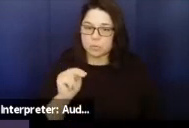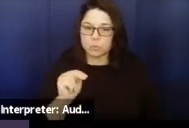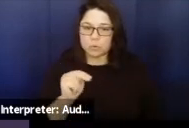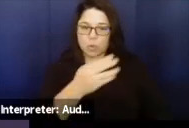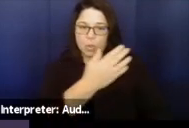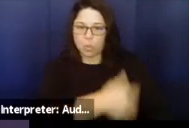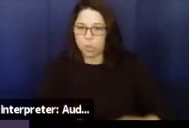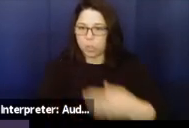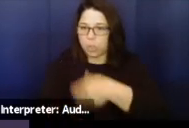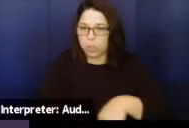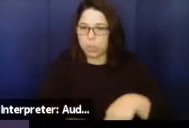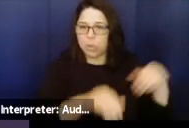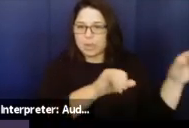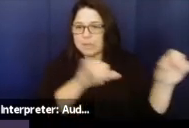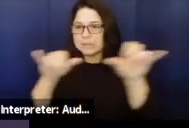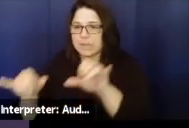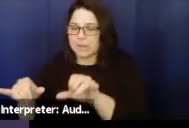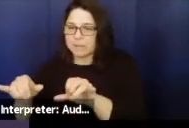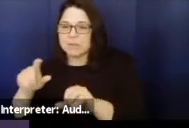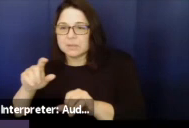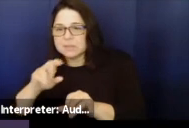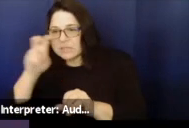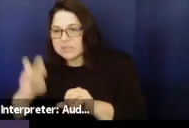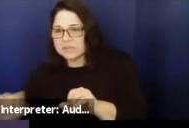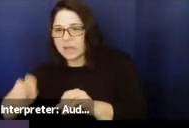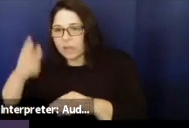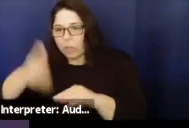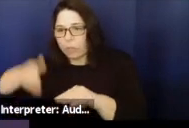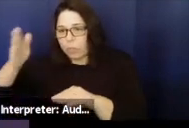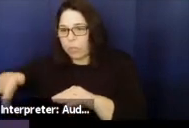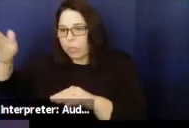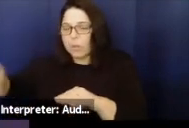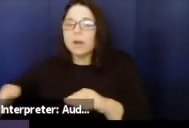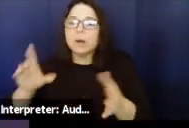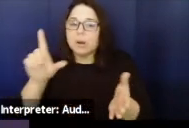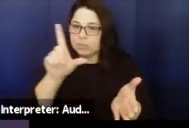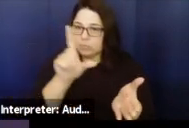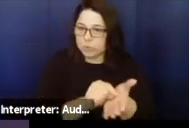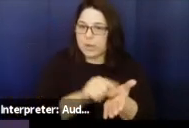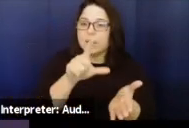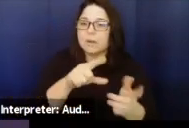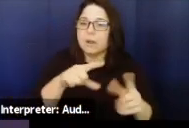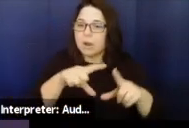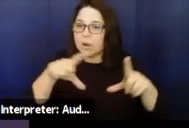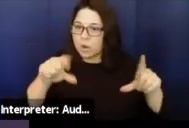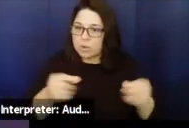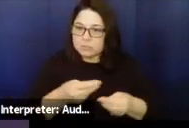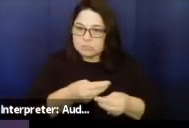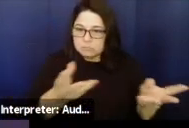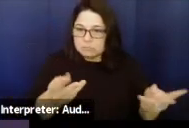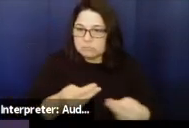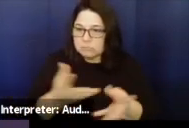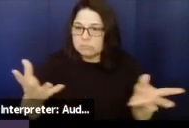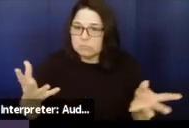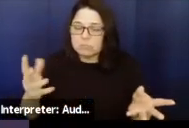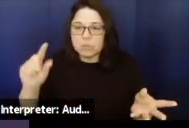like his earlier snake allegory, and printed it on cards, which he passed out to members of Parliament